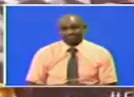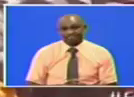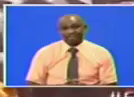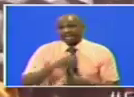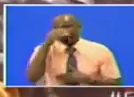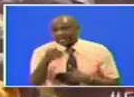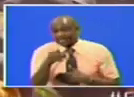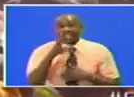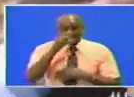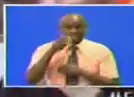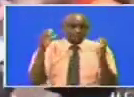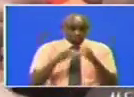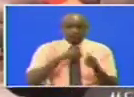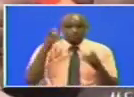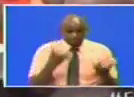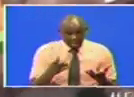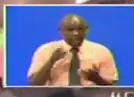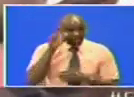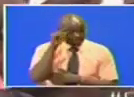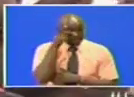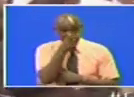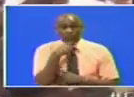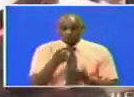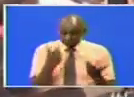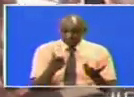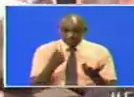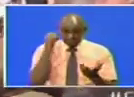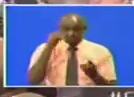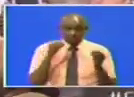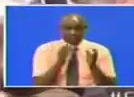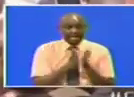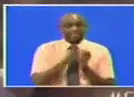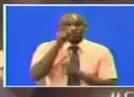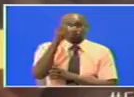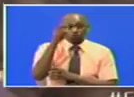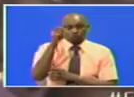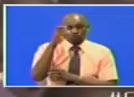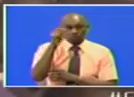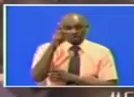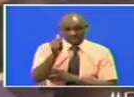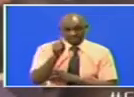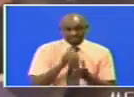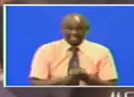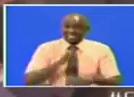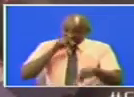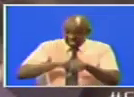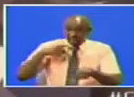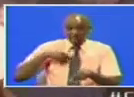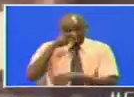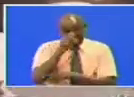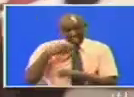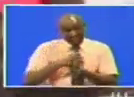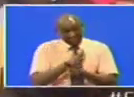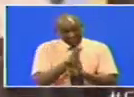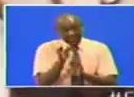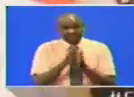Next, the NASA brigade moves to the coast for Sunday's planned political rally at Tononoka. Time is running out for the National Super Alliance to